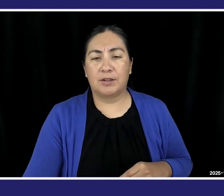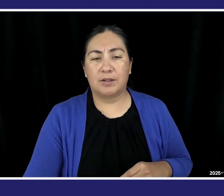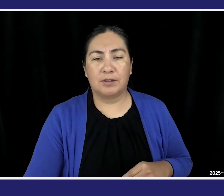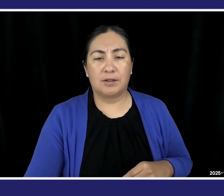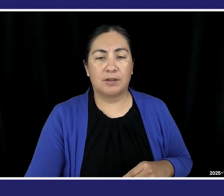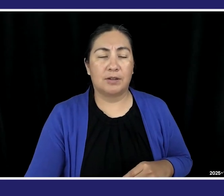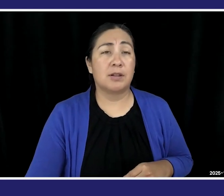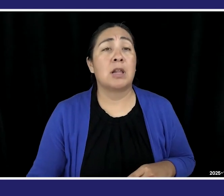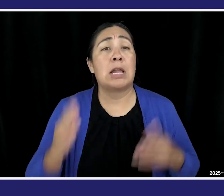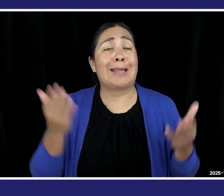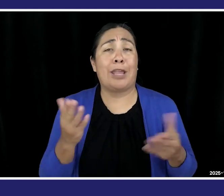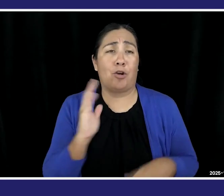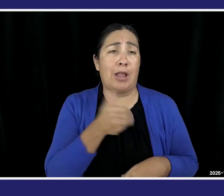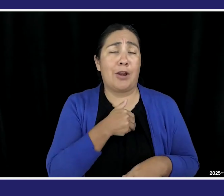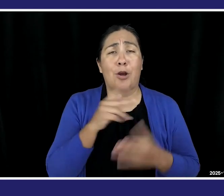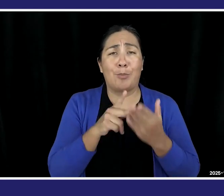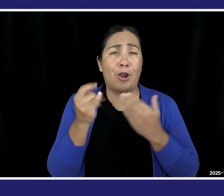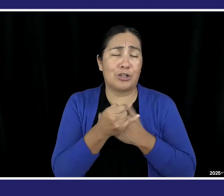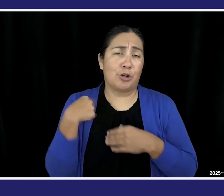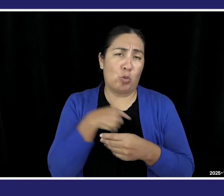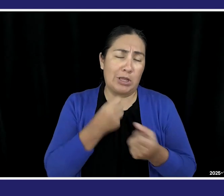the Project of Mixteco, we support